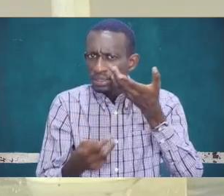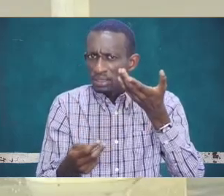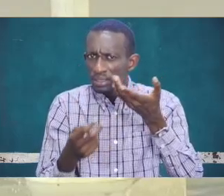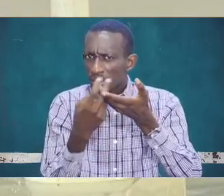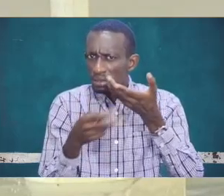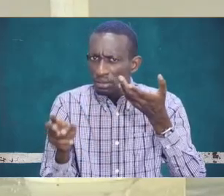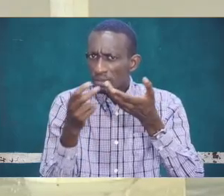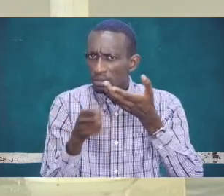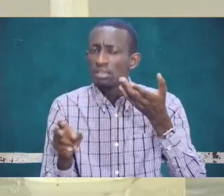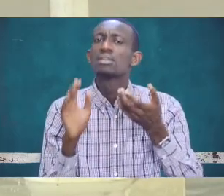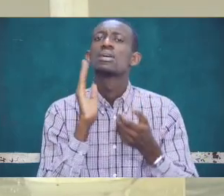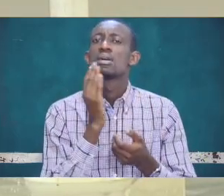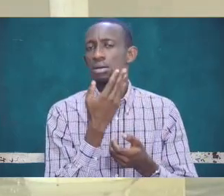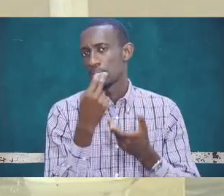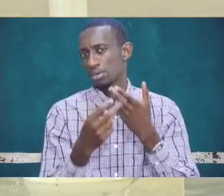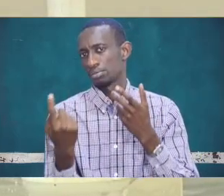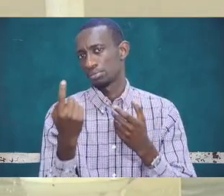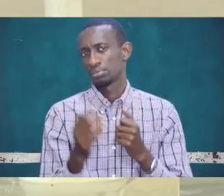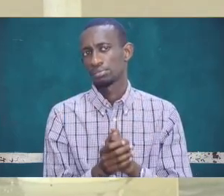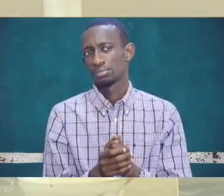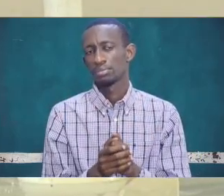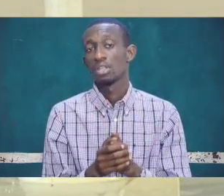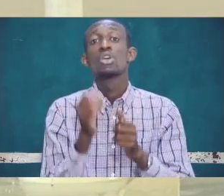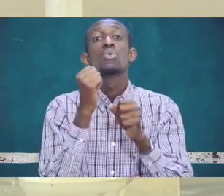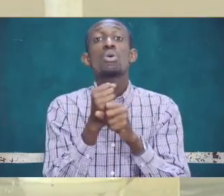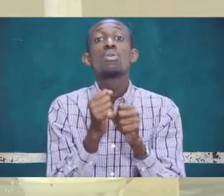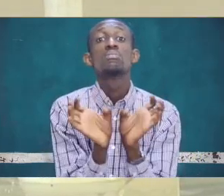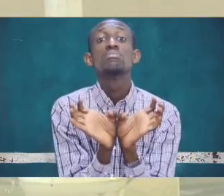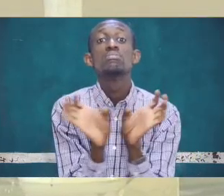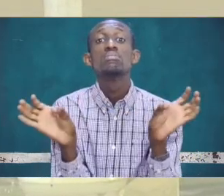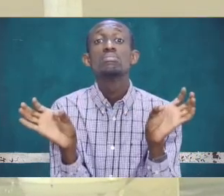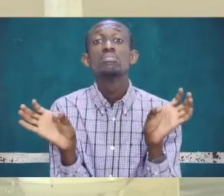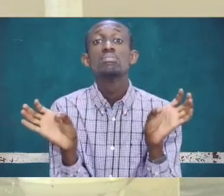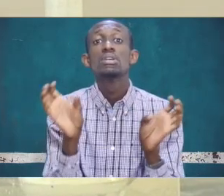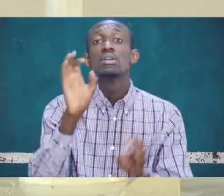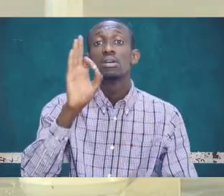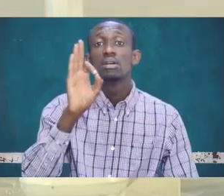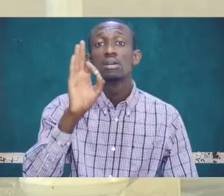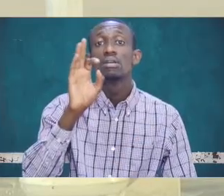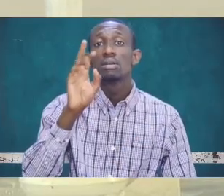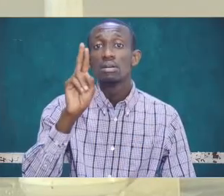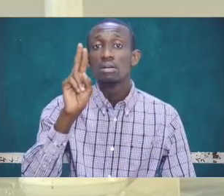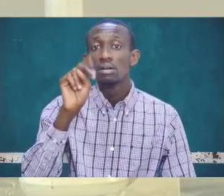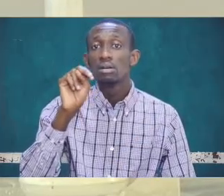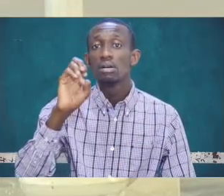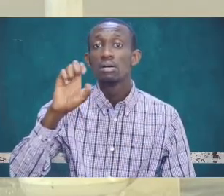down. So we are using a separating funnel, and who can suggest the method that we are using